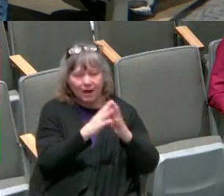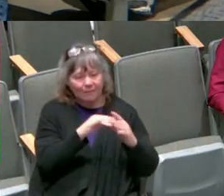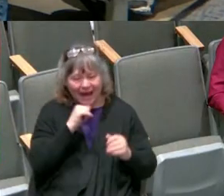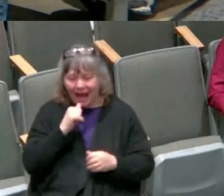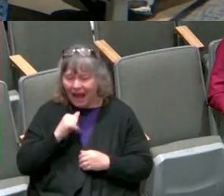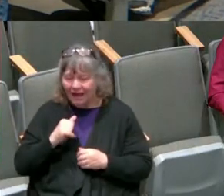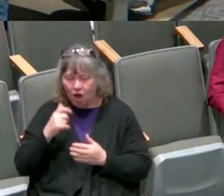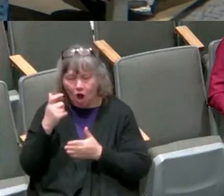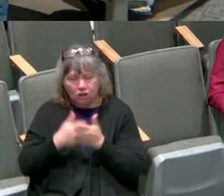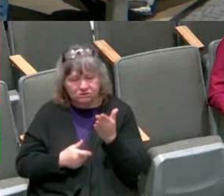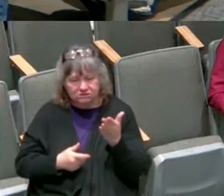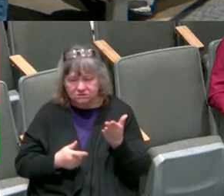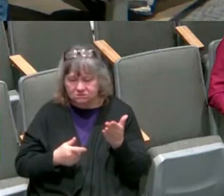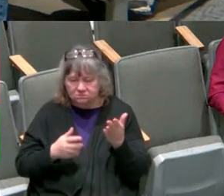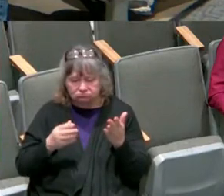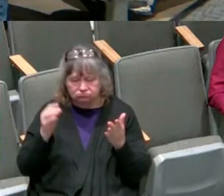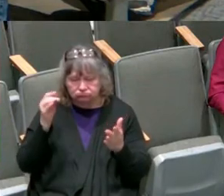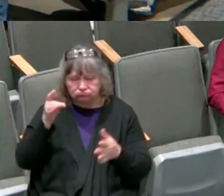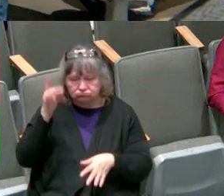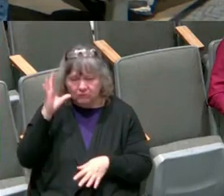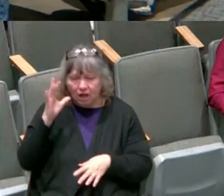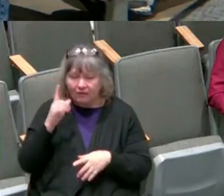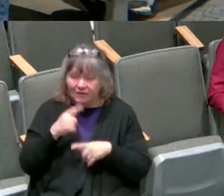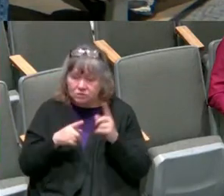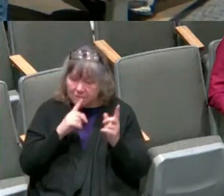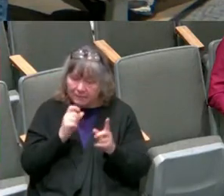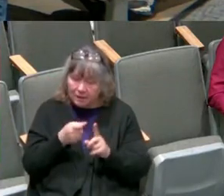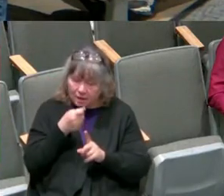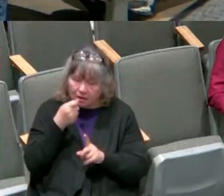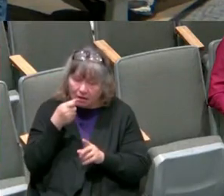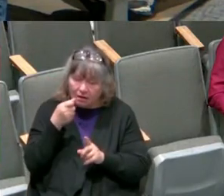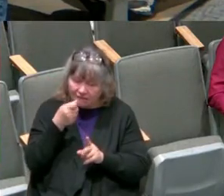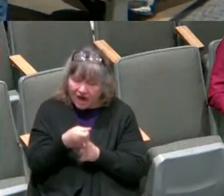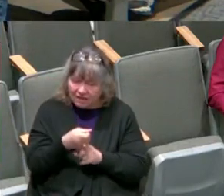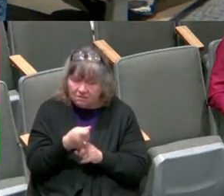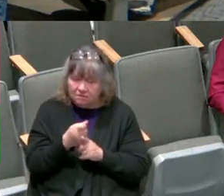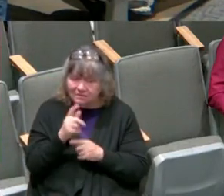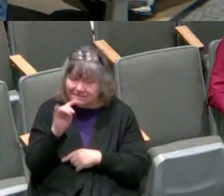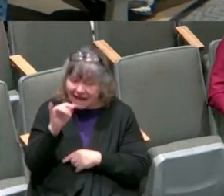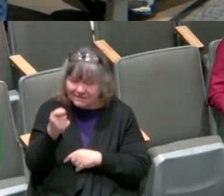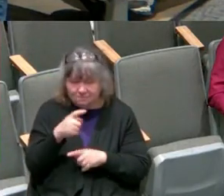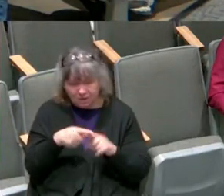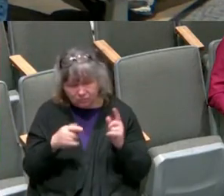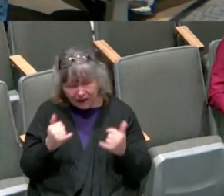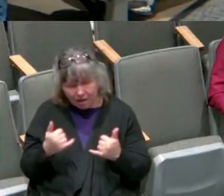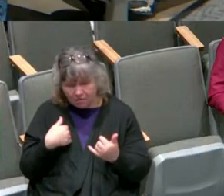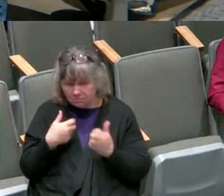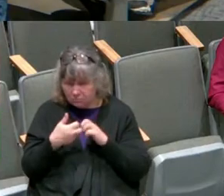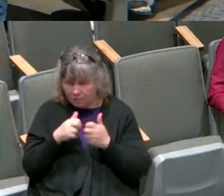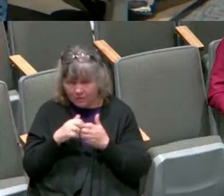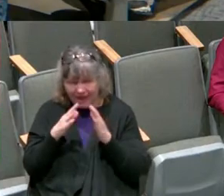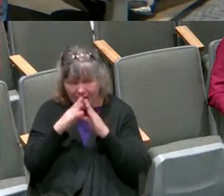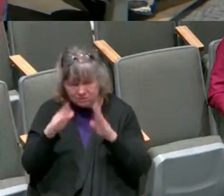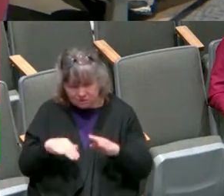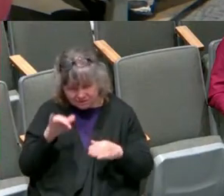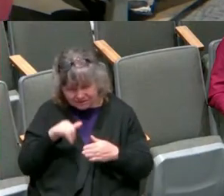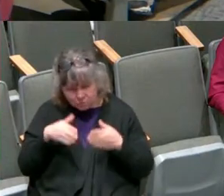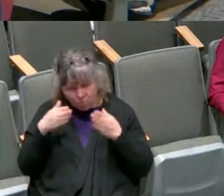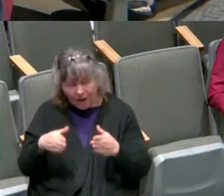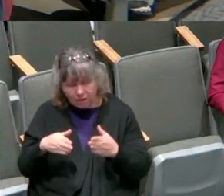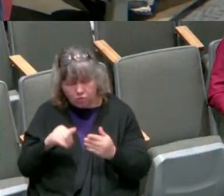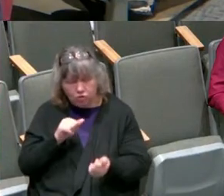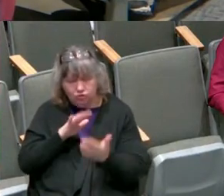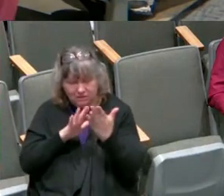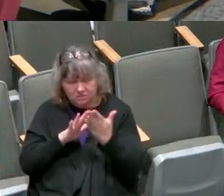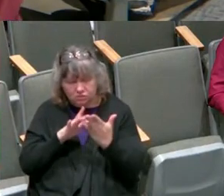this might serve as a damper to that which might have a tax impact but we have a problem with housing and we this is a way to address it so